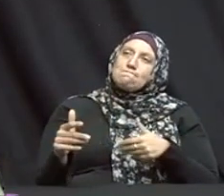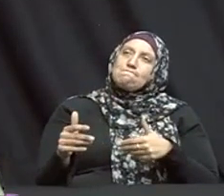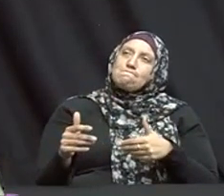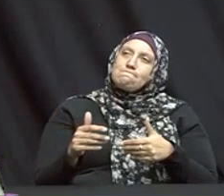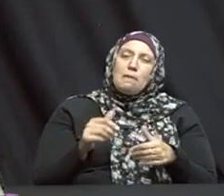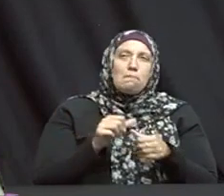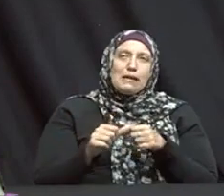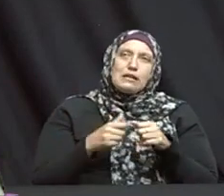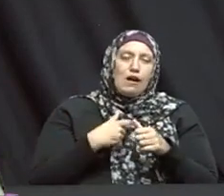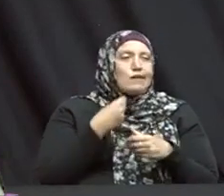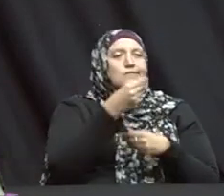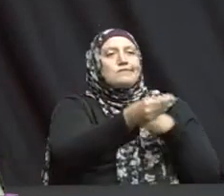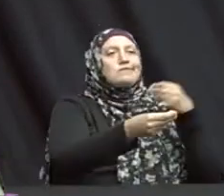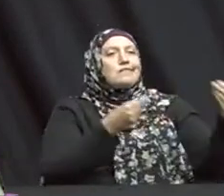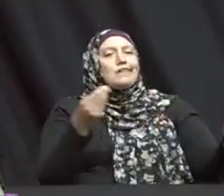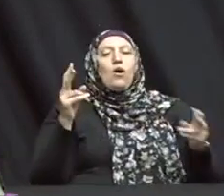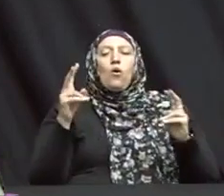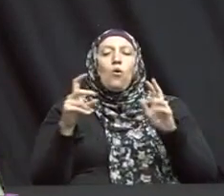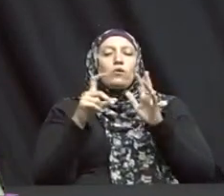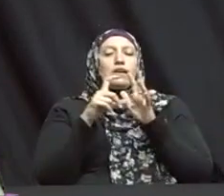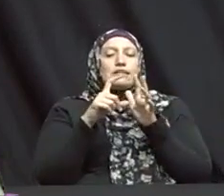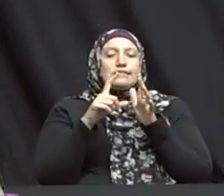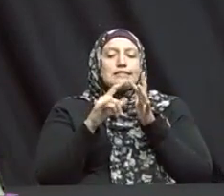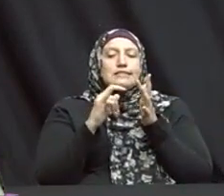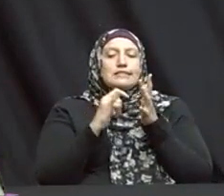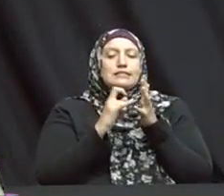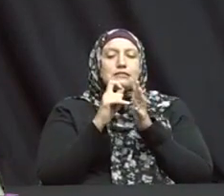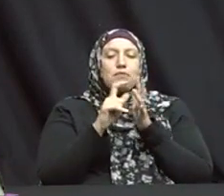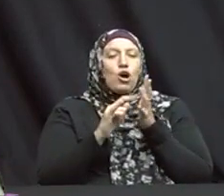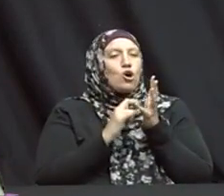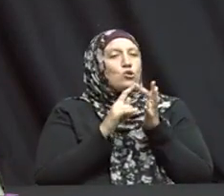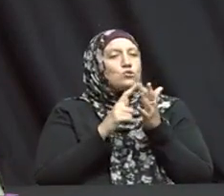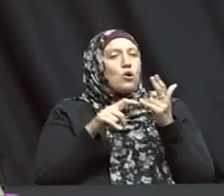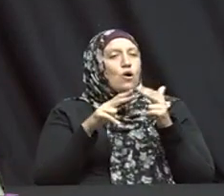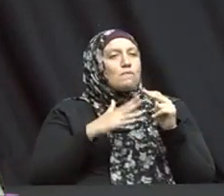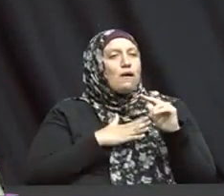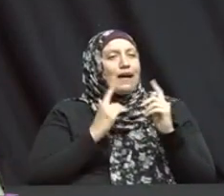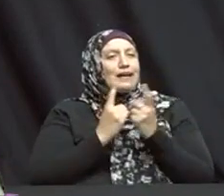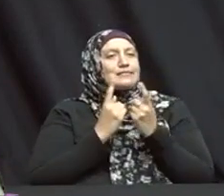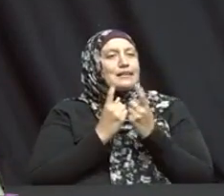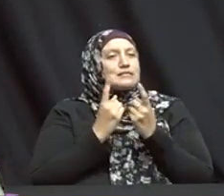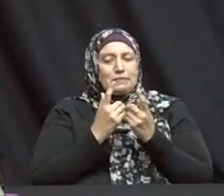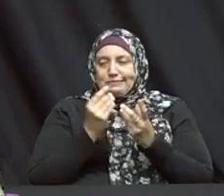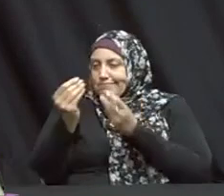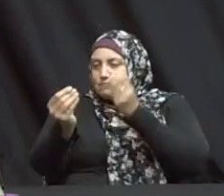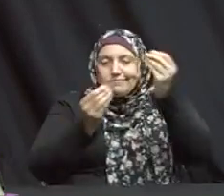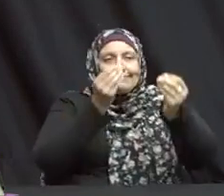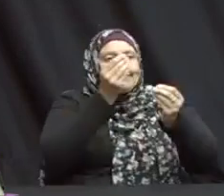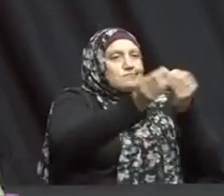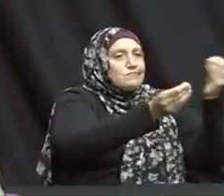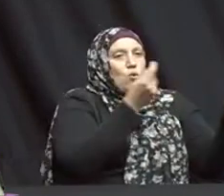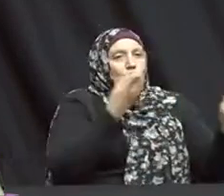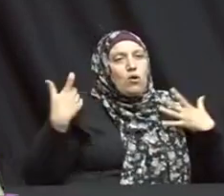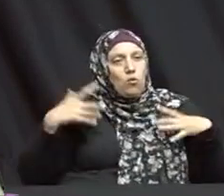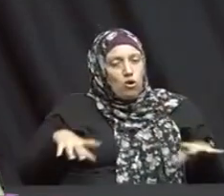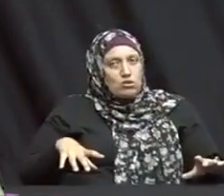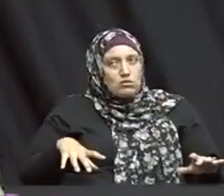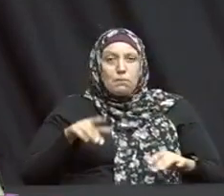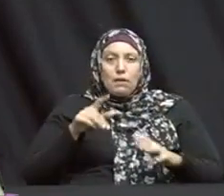that situation would be very happy to do so. But doing so can have very severe tax